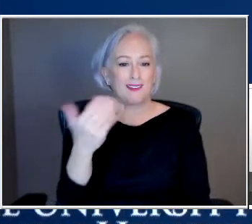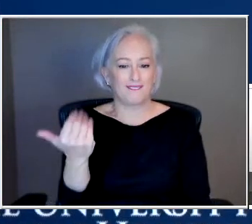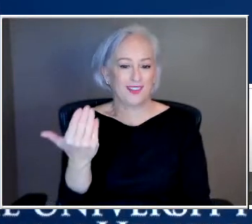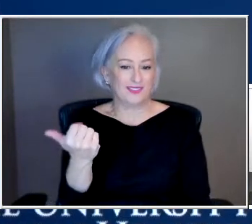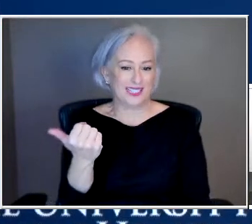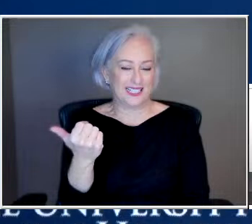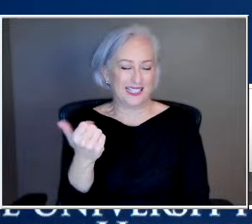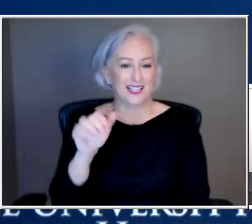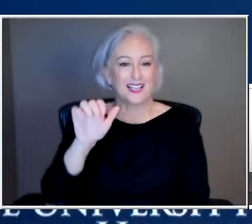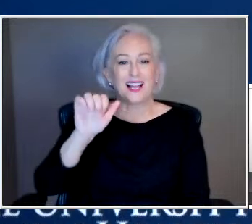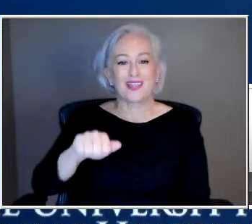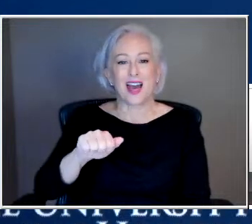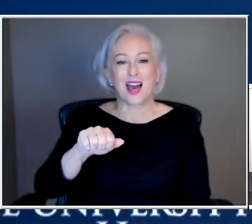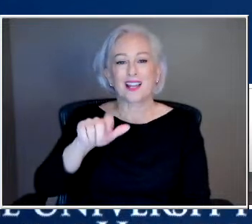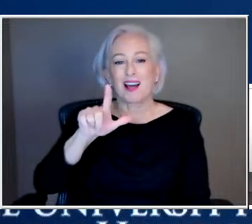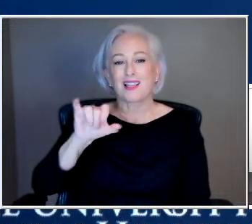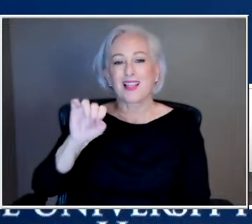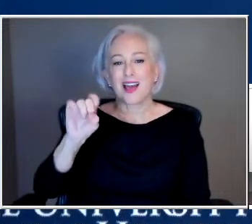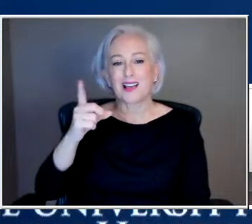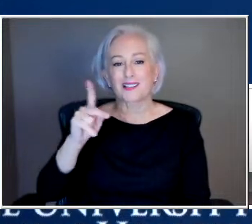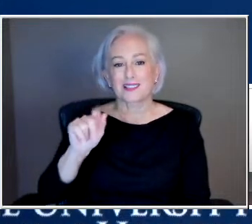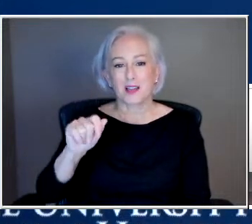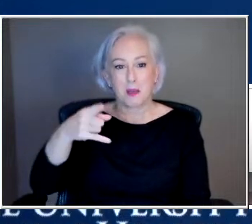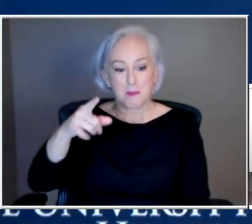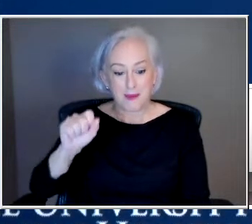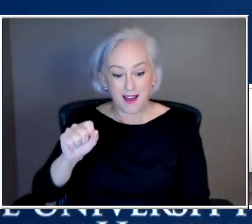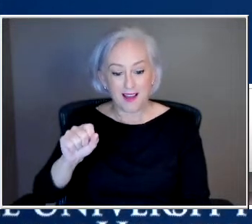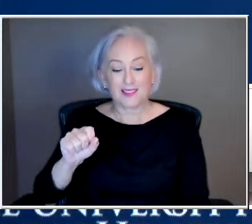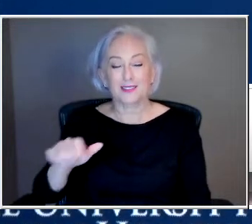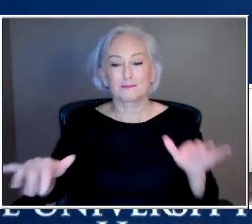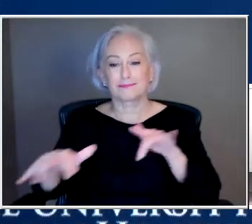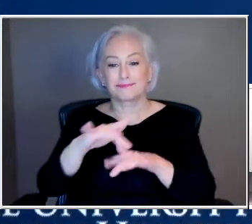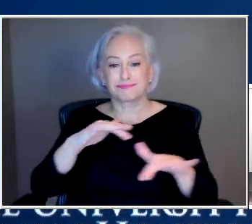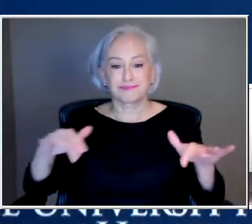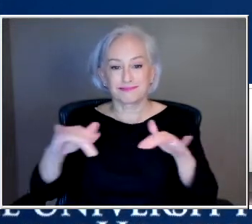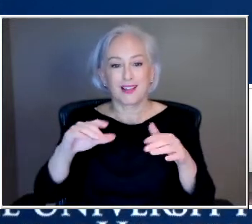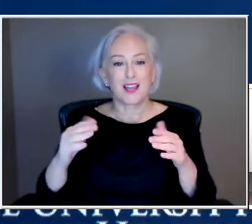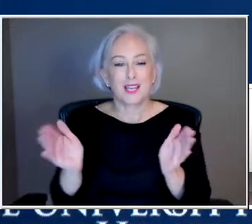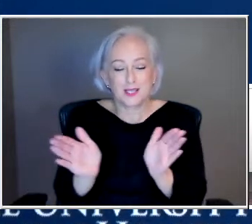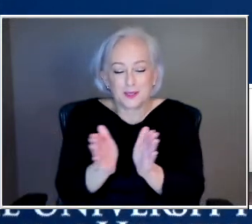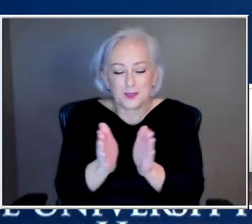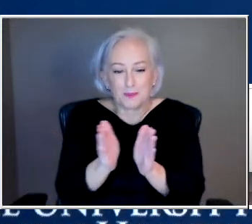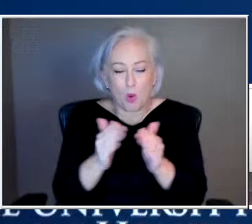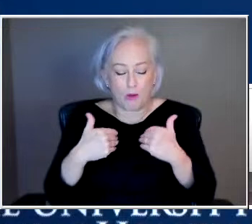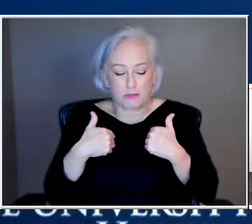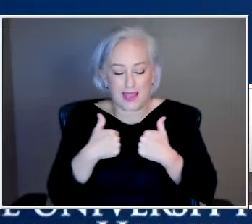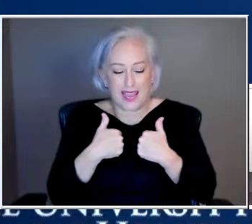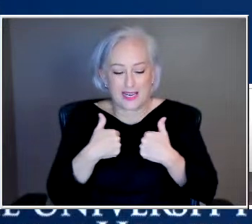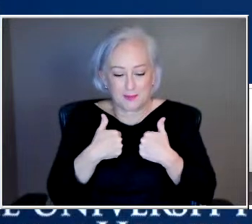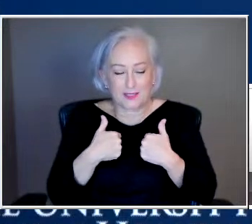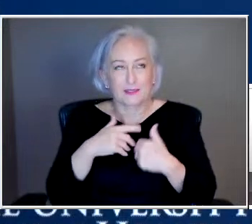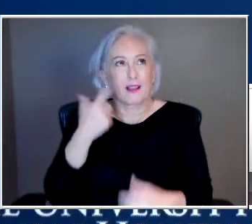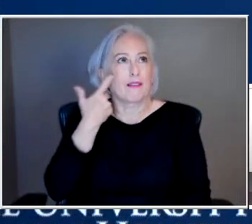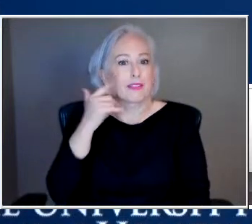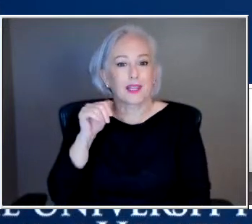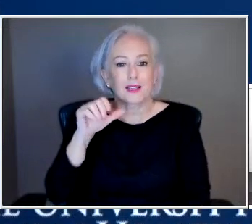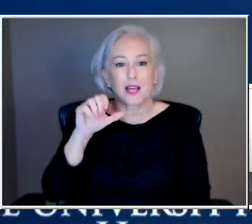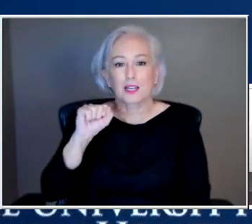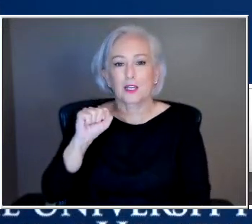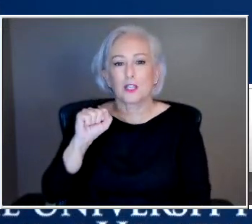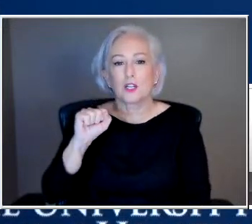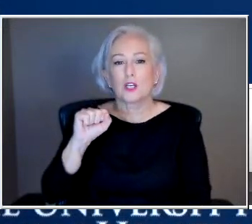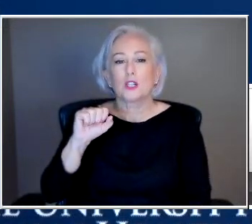in small rodents up or in around the Alaska area, such as shrews and voles, things of that